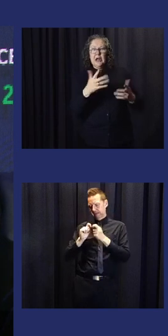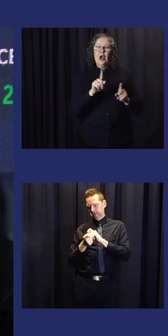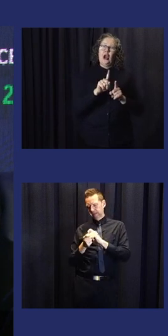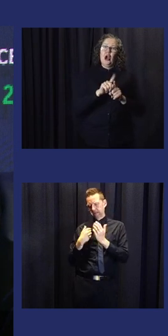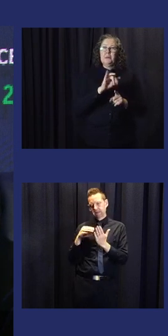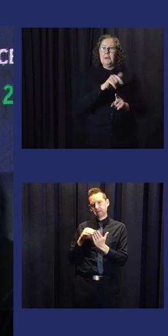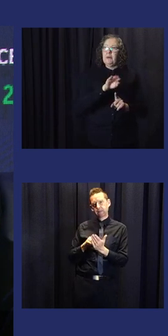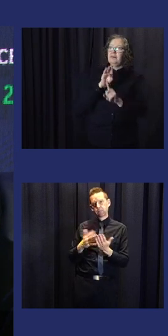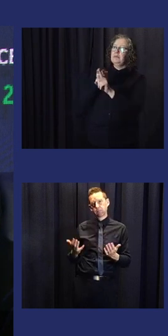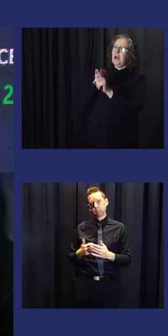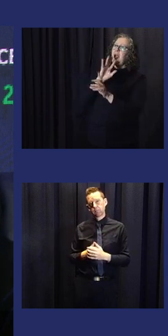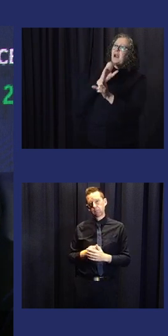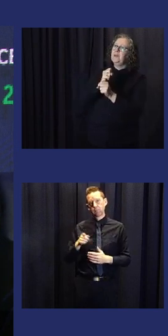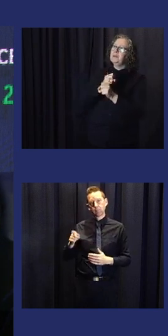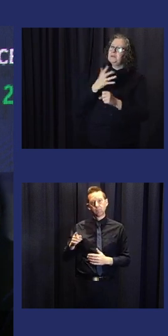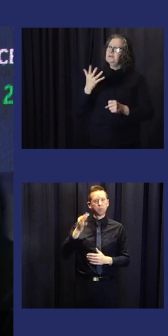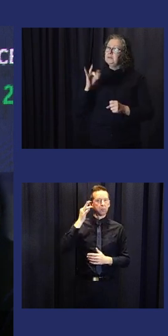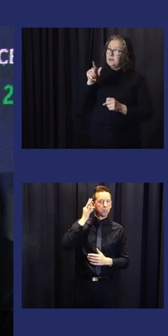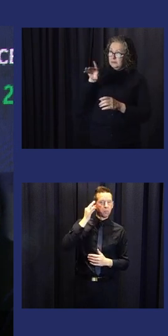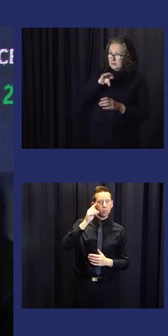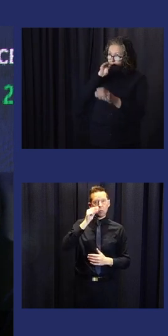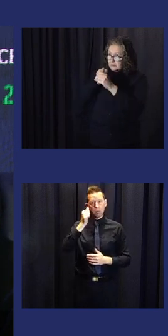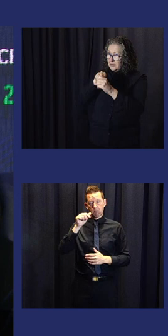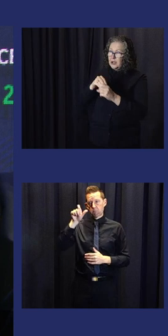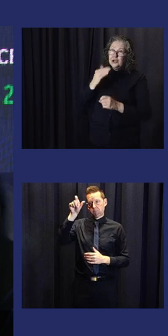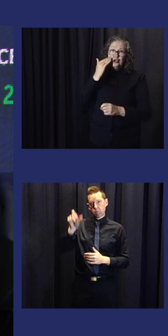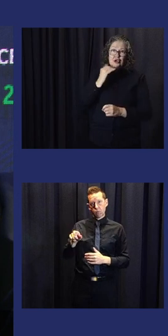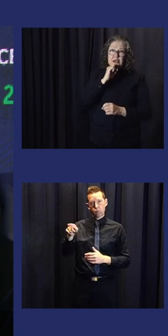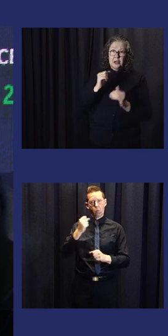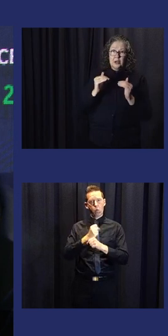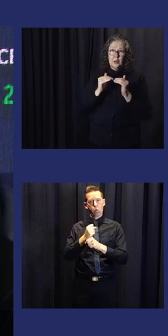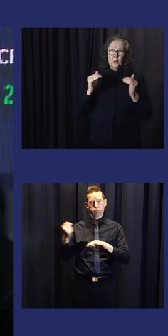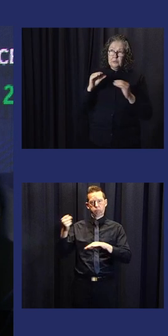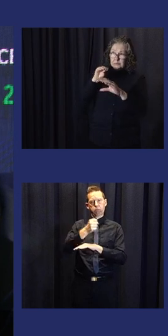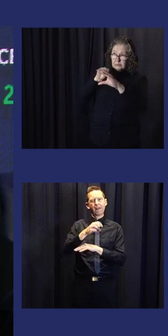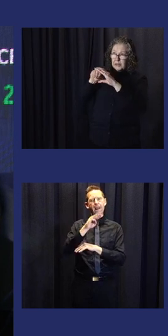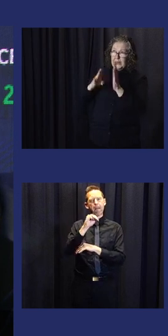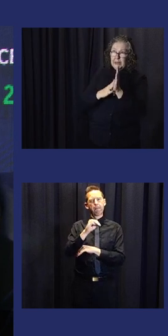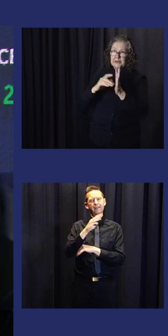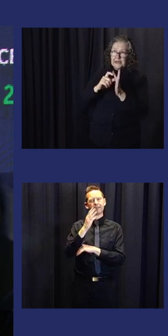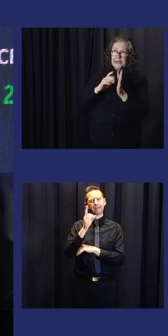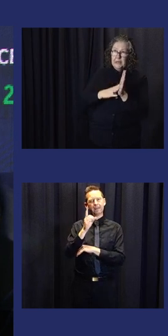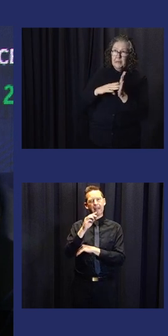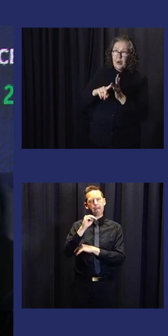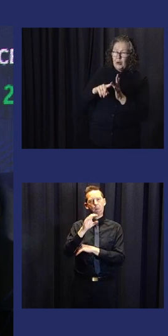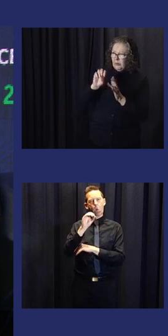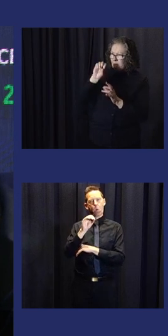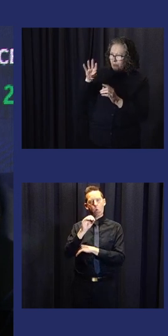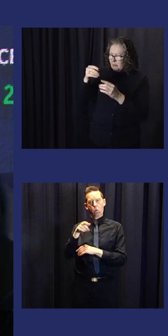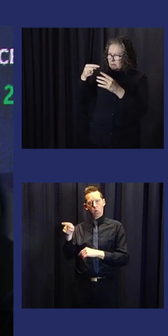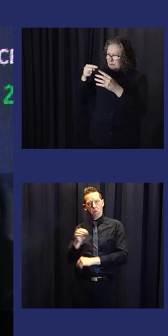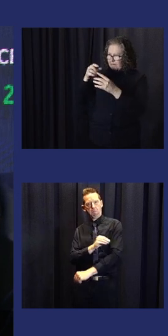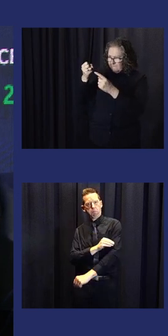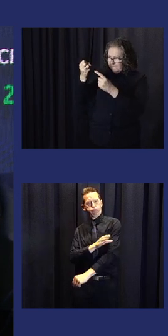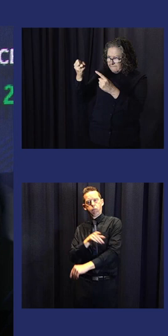maybe placing a gender equality and social inclusion officer within the NDMO and giving them resources and support